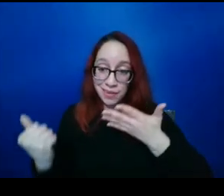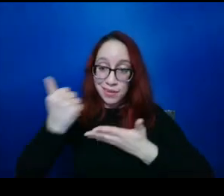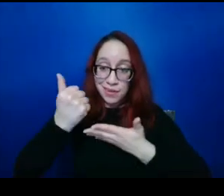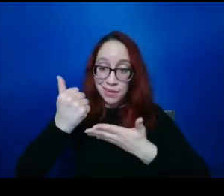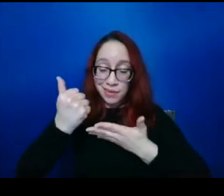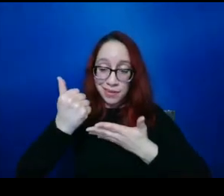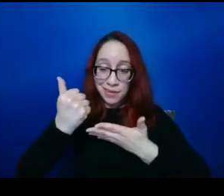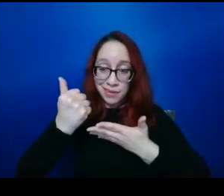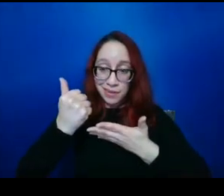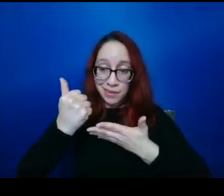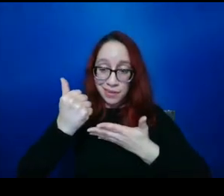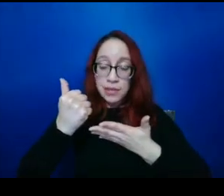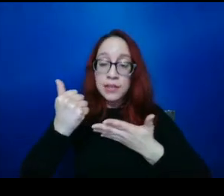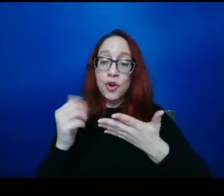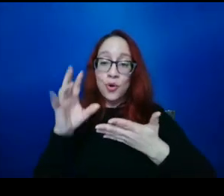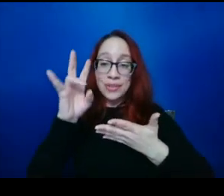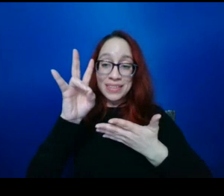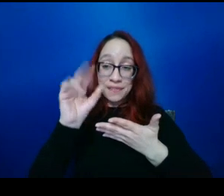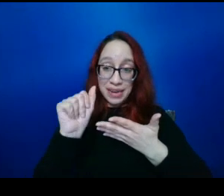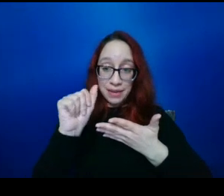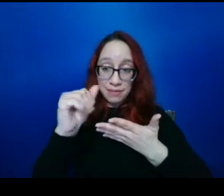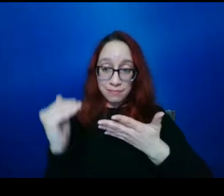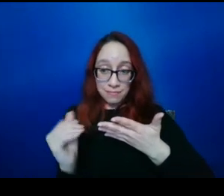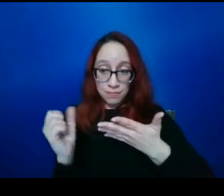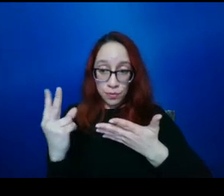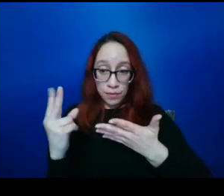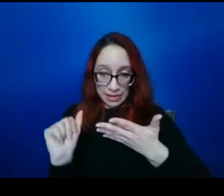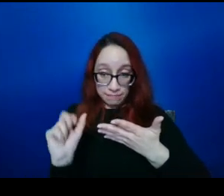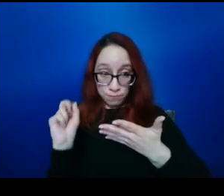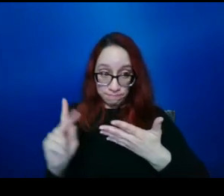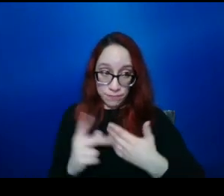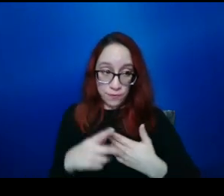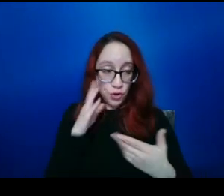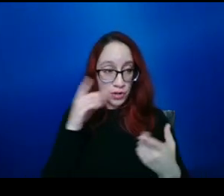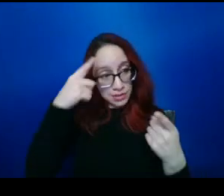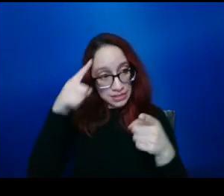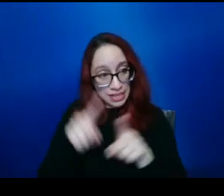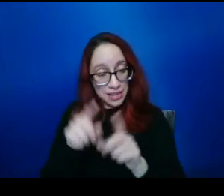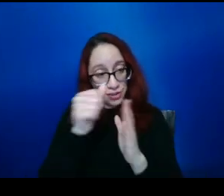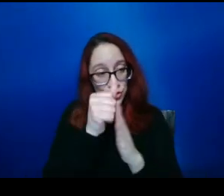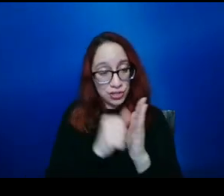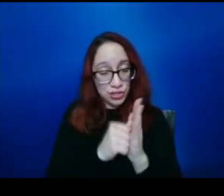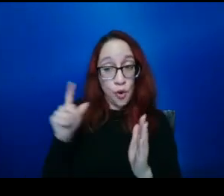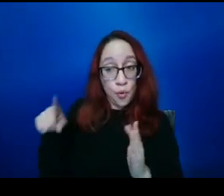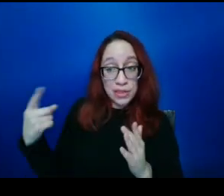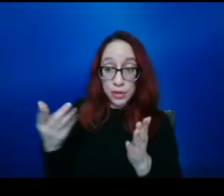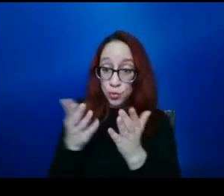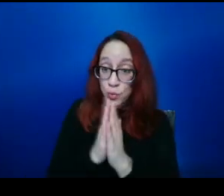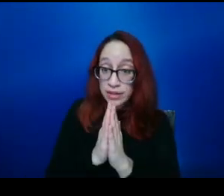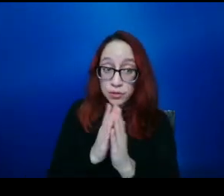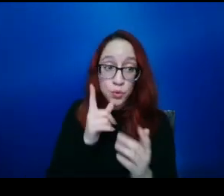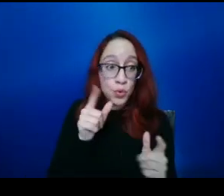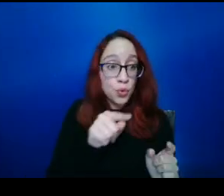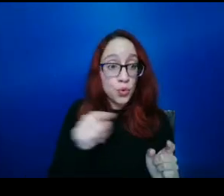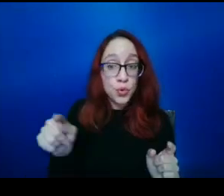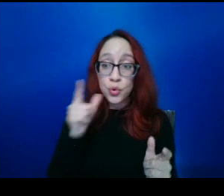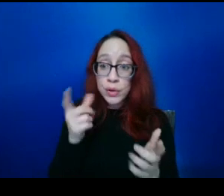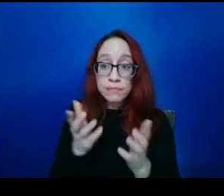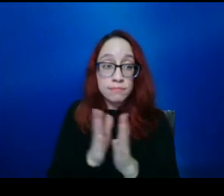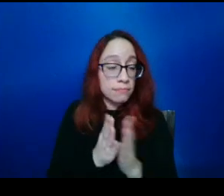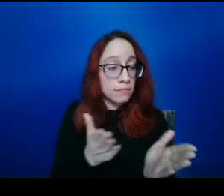right after 7A after consent agenda. And that's the only request I've received. Is there anything else from my colleagues? Let's begin